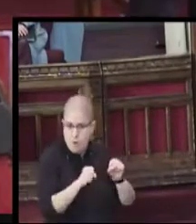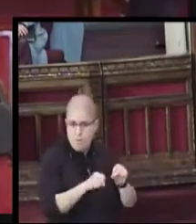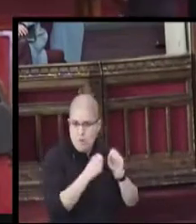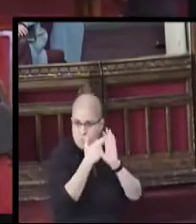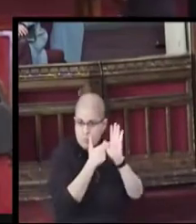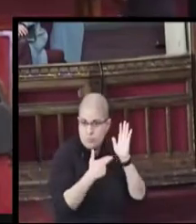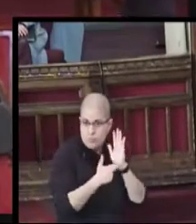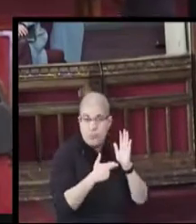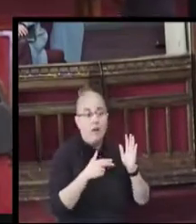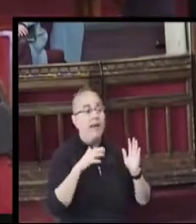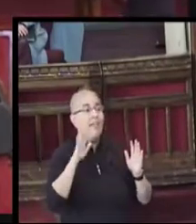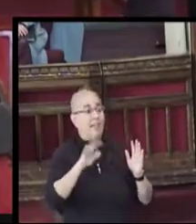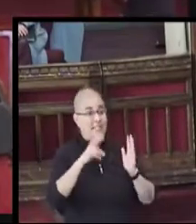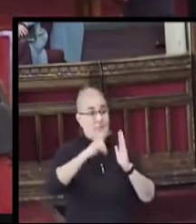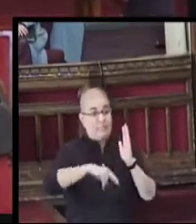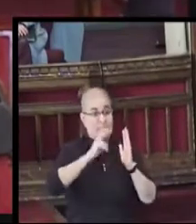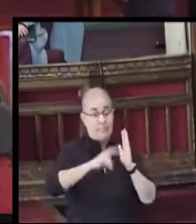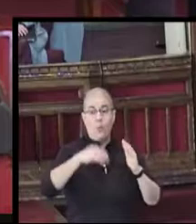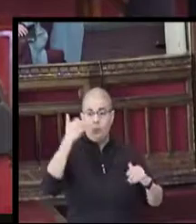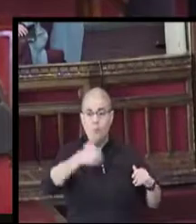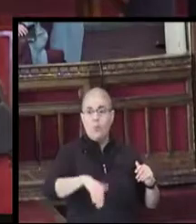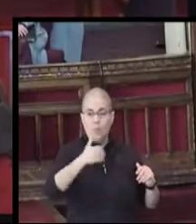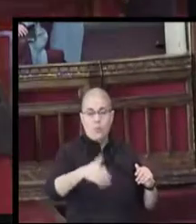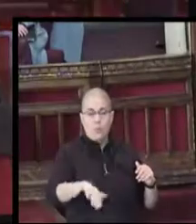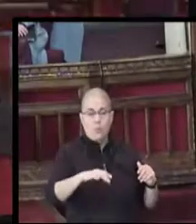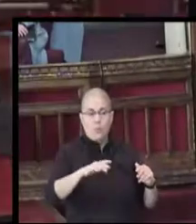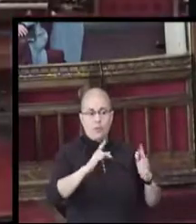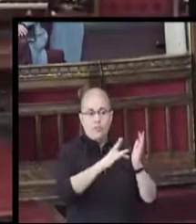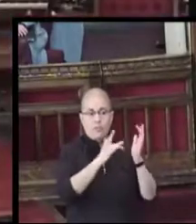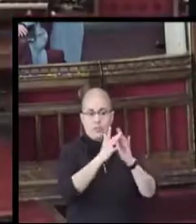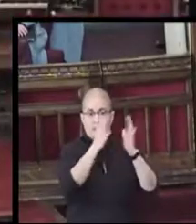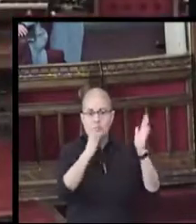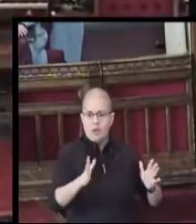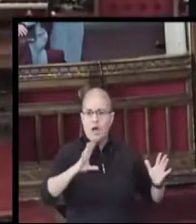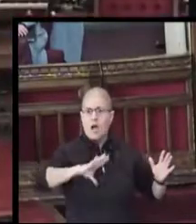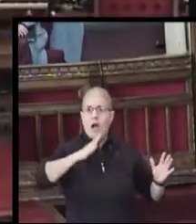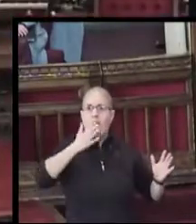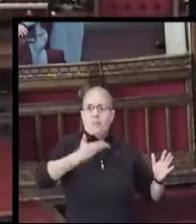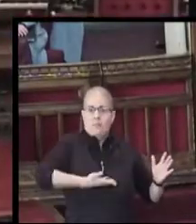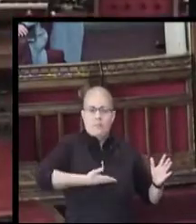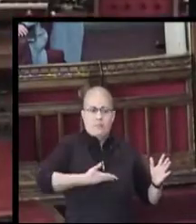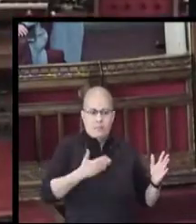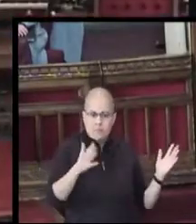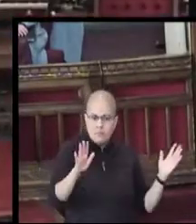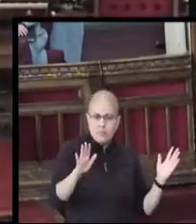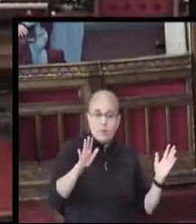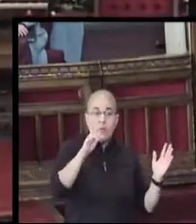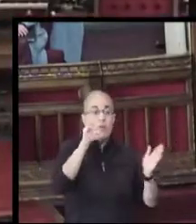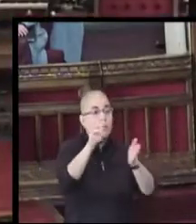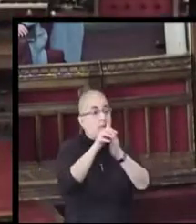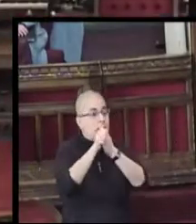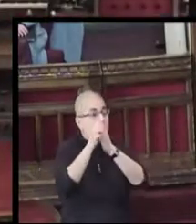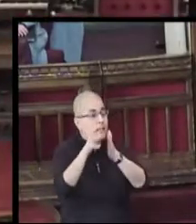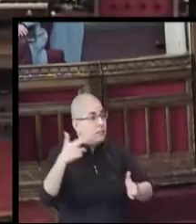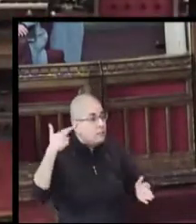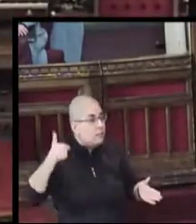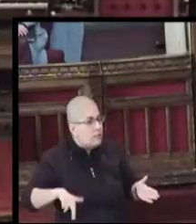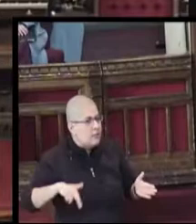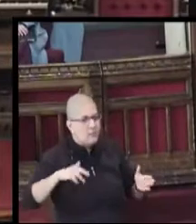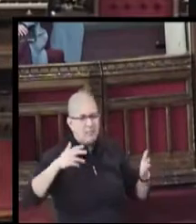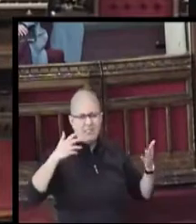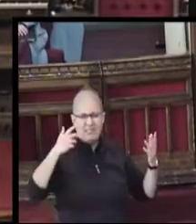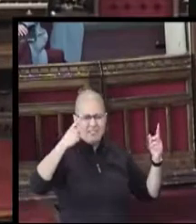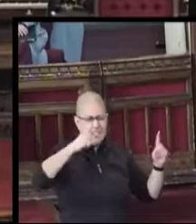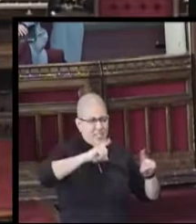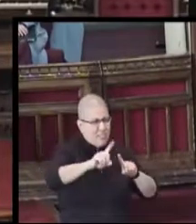this reading, Jesus really got upset. He got upset with the religious leaders who had all of